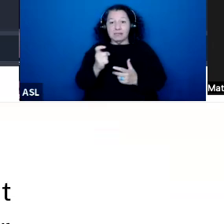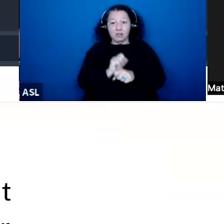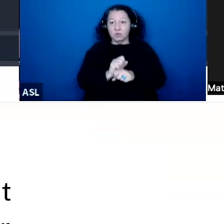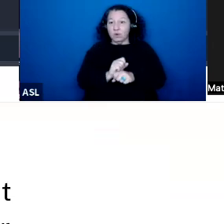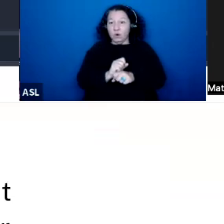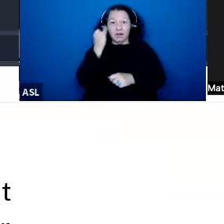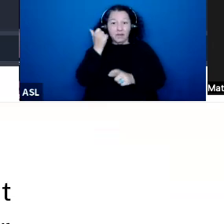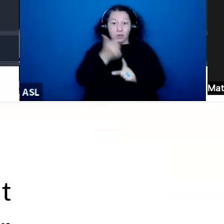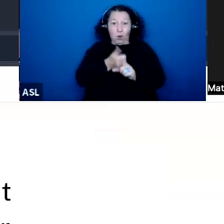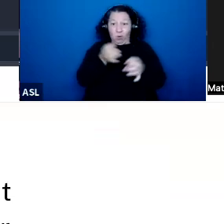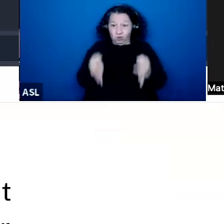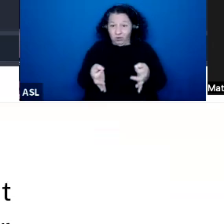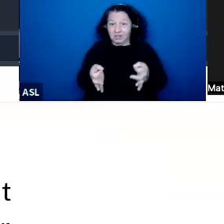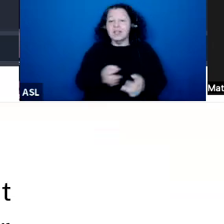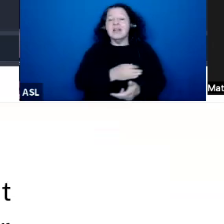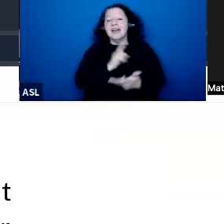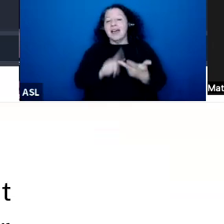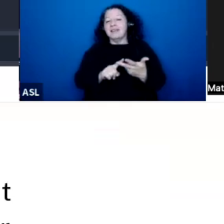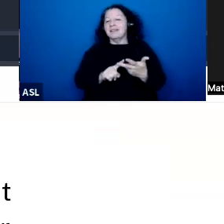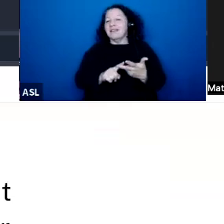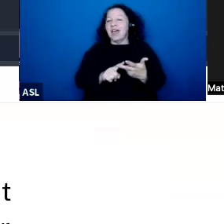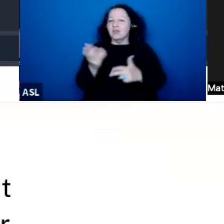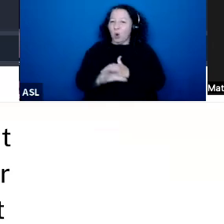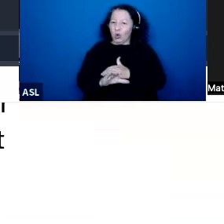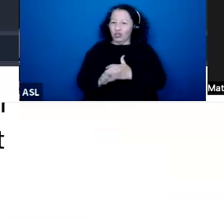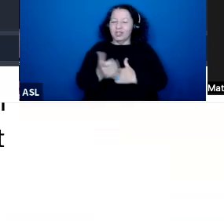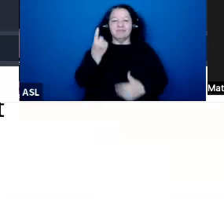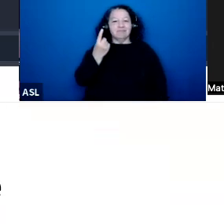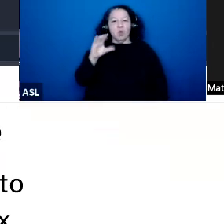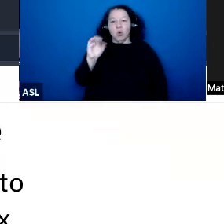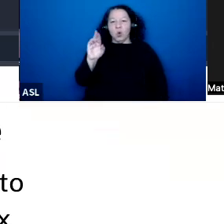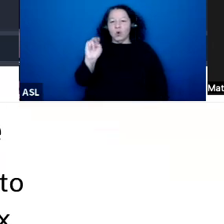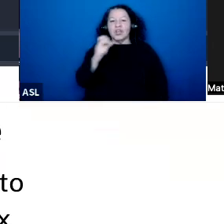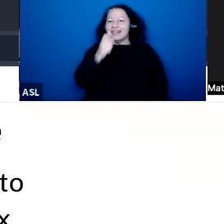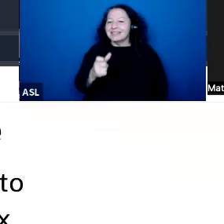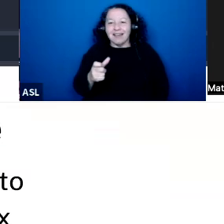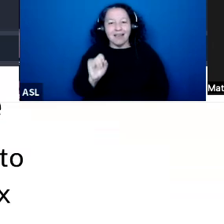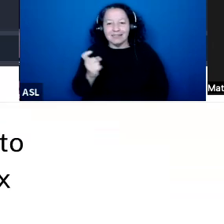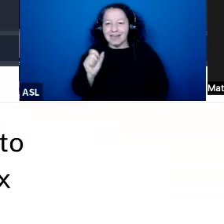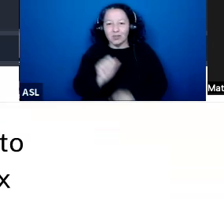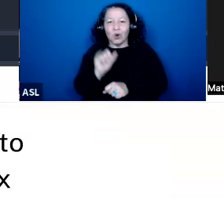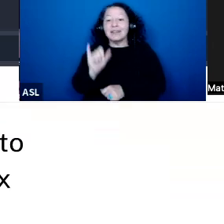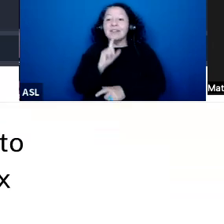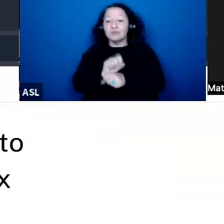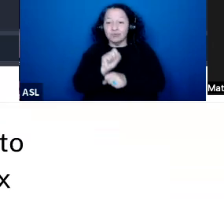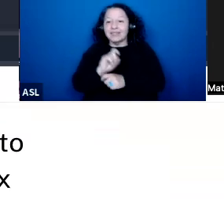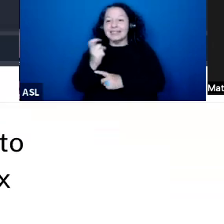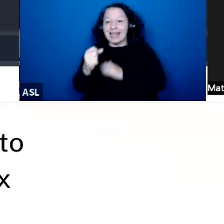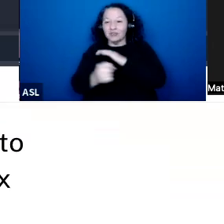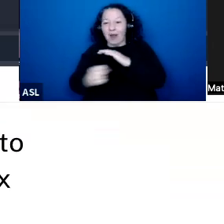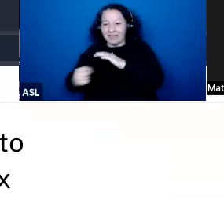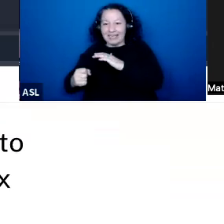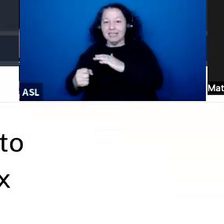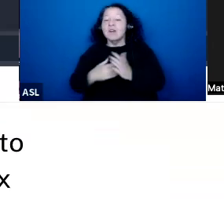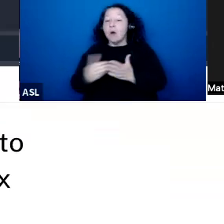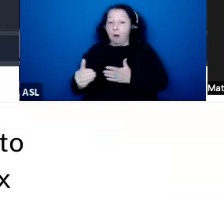in sex work. And then there's coercion. We want to be really explicit that coercion is not sex work. Right? That's actually sex